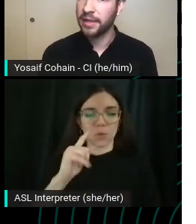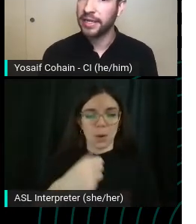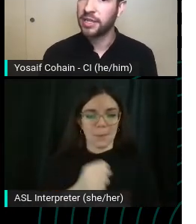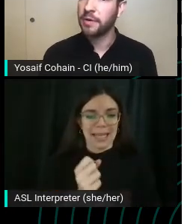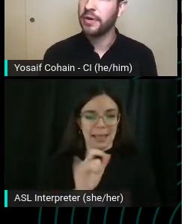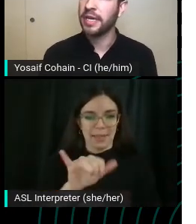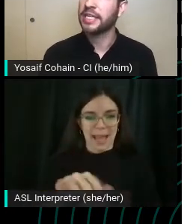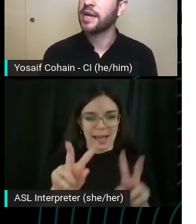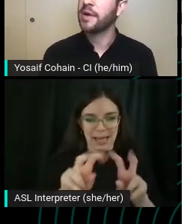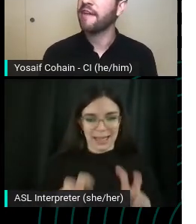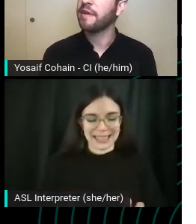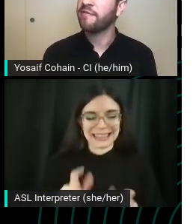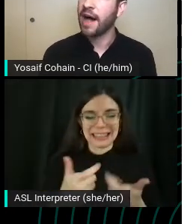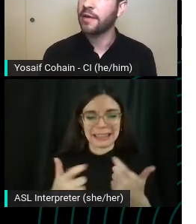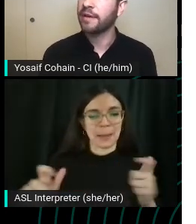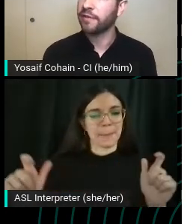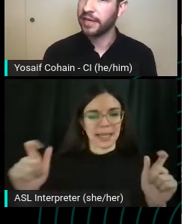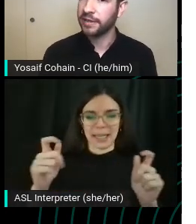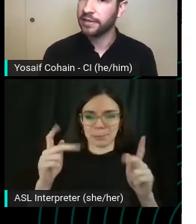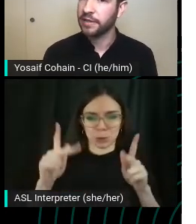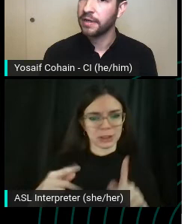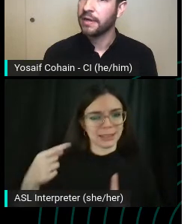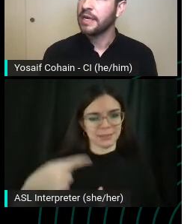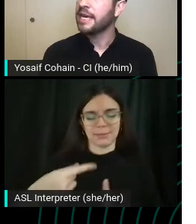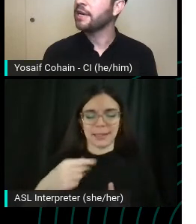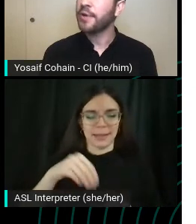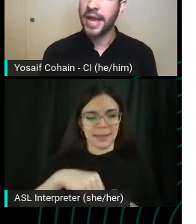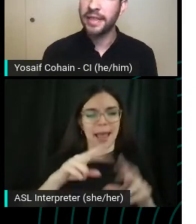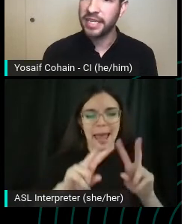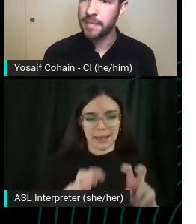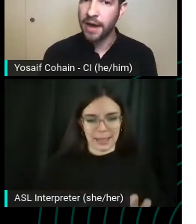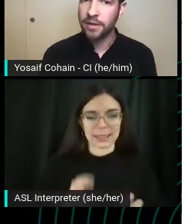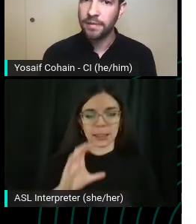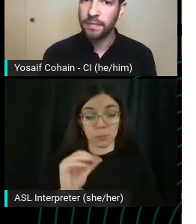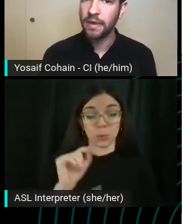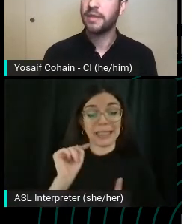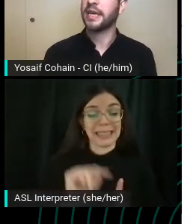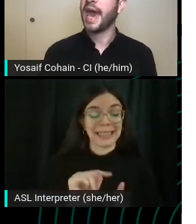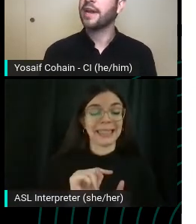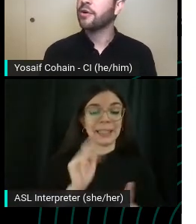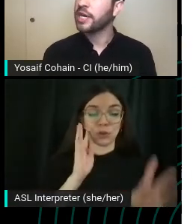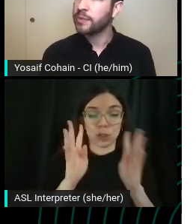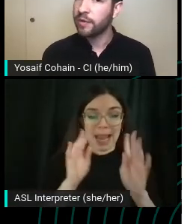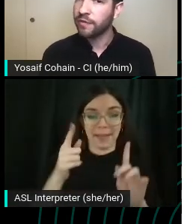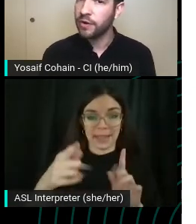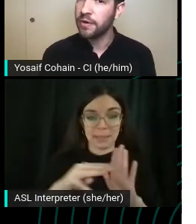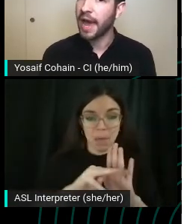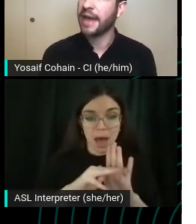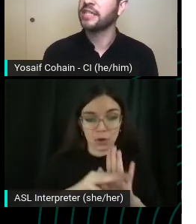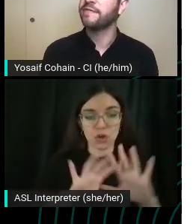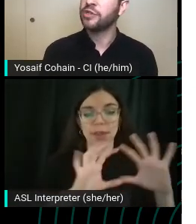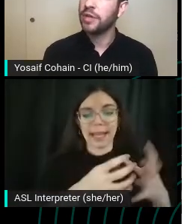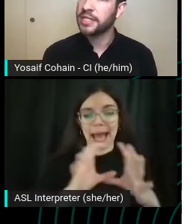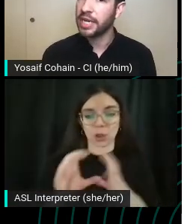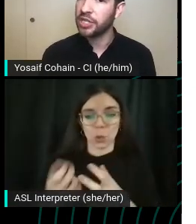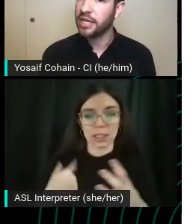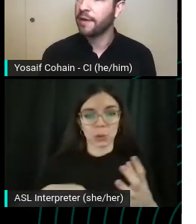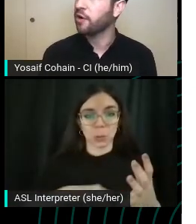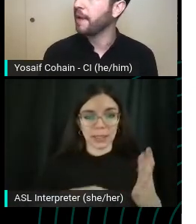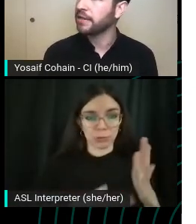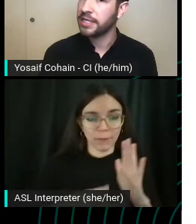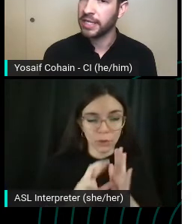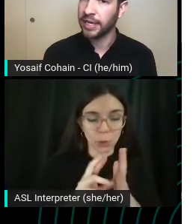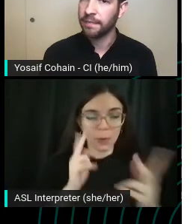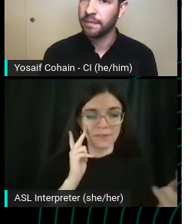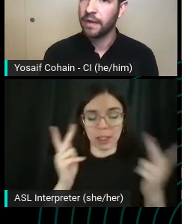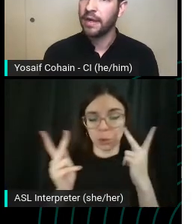in the analytics community. He's someone I've been following for years. He created this model the categories we reviewed and its visualization that